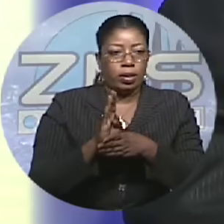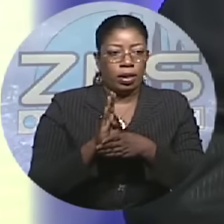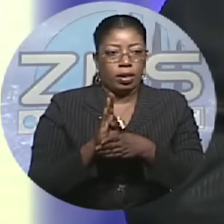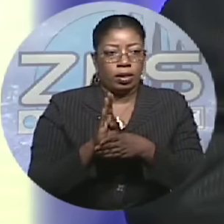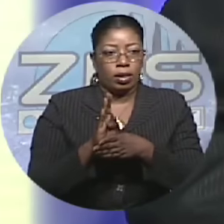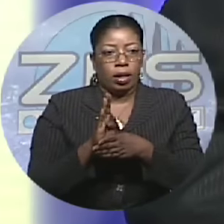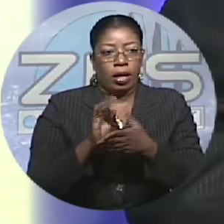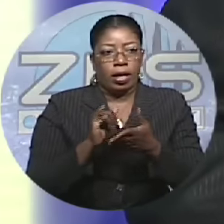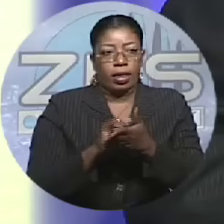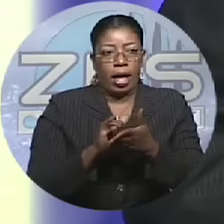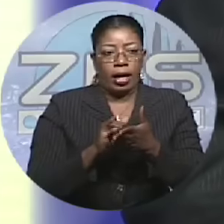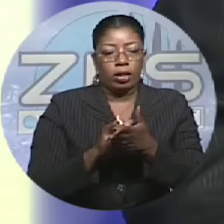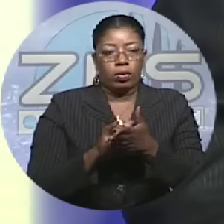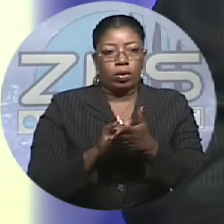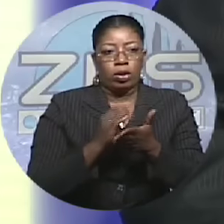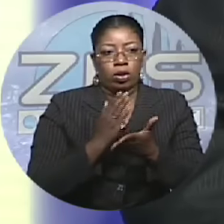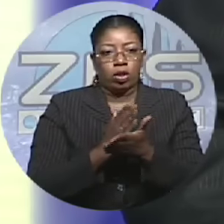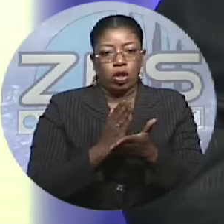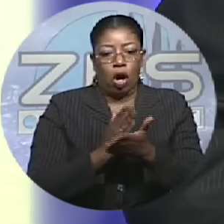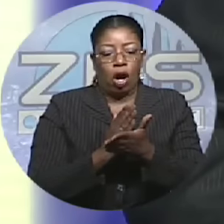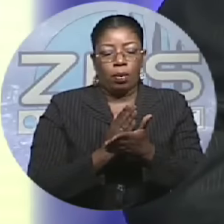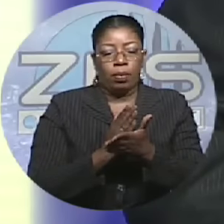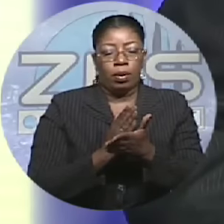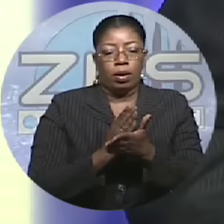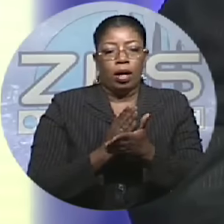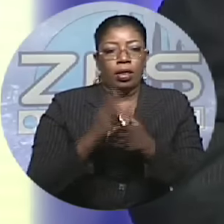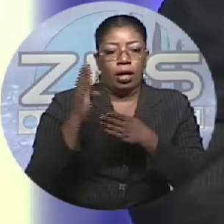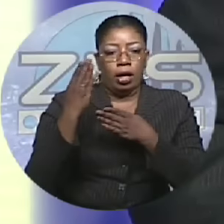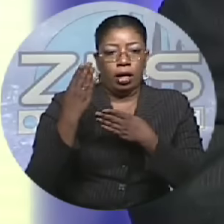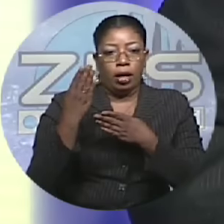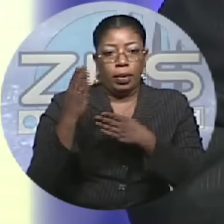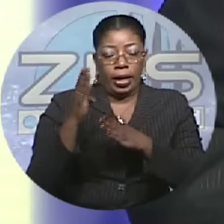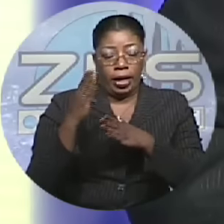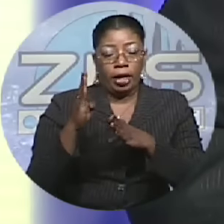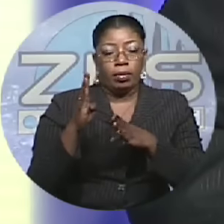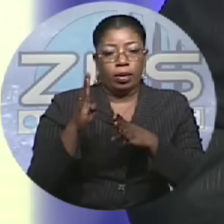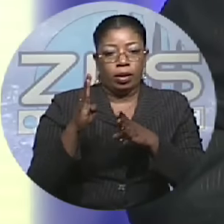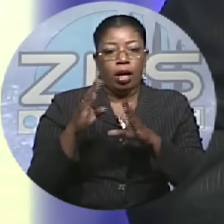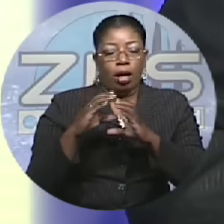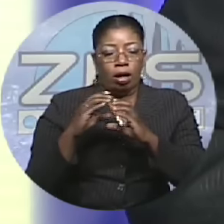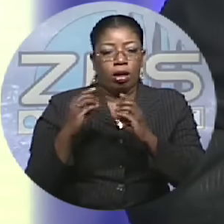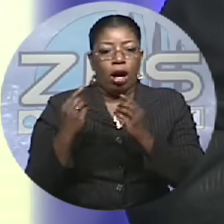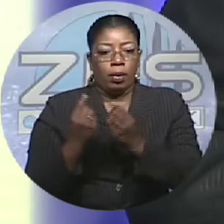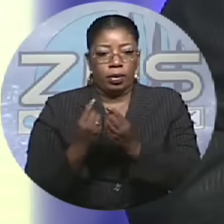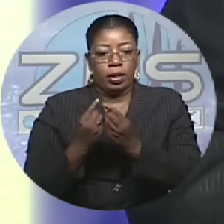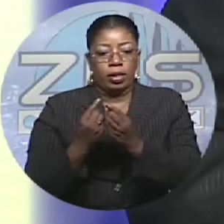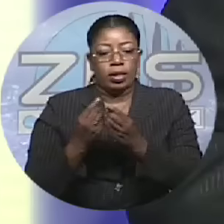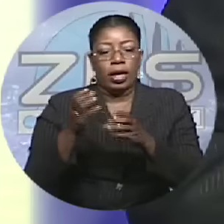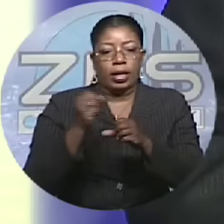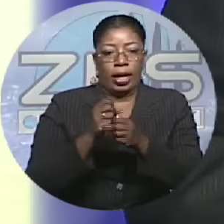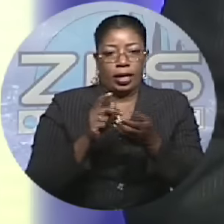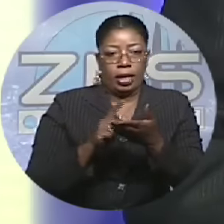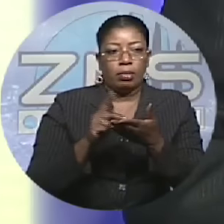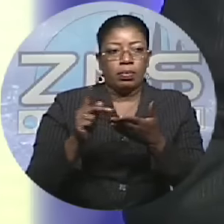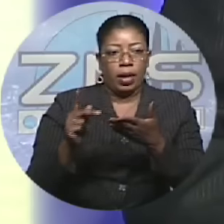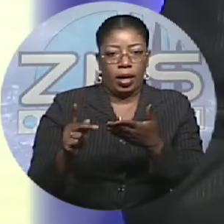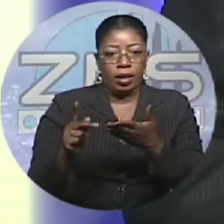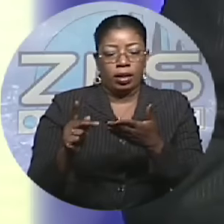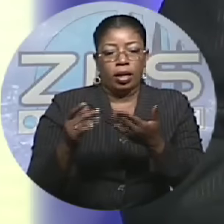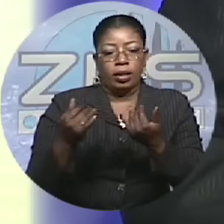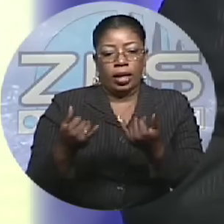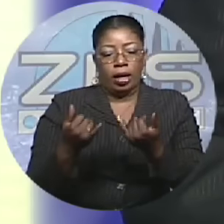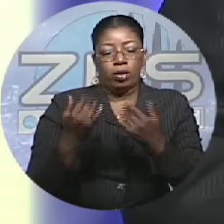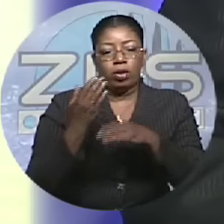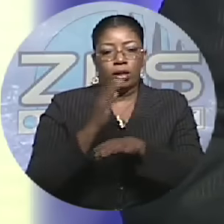in essence will prevent Bahamian companies from being paid through the bankruptcy provisions. Tonight, Clint Watson talks to a leading